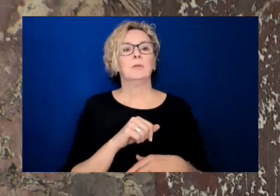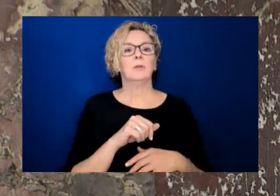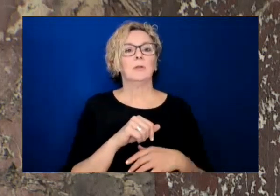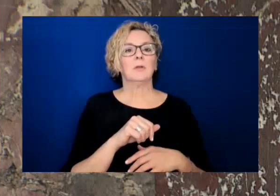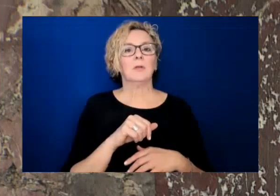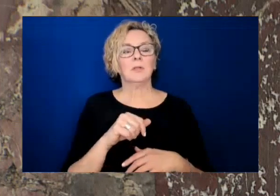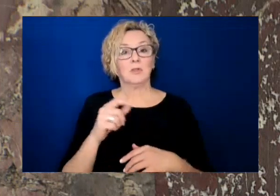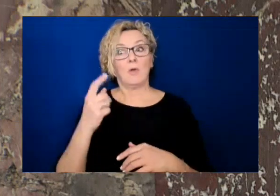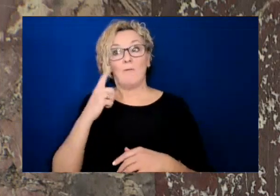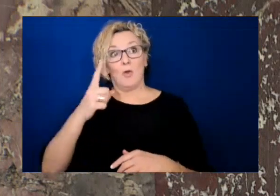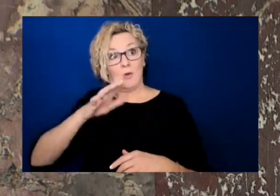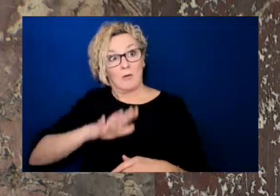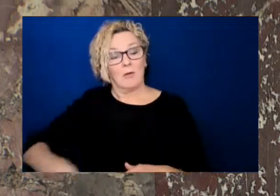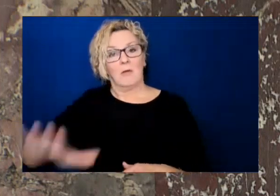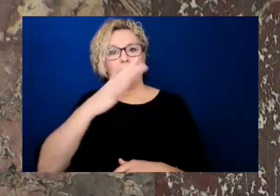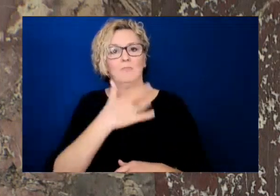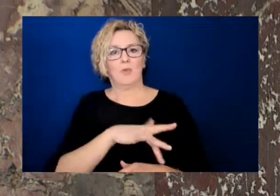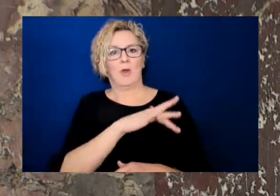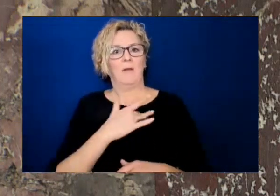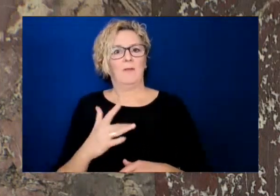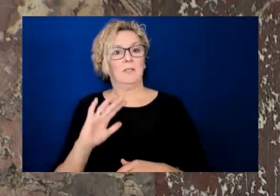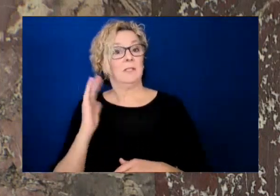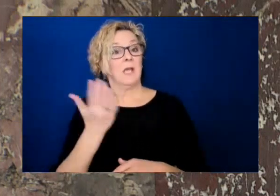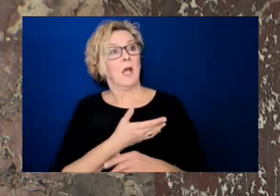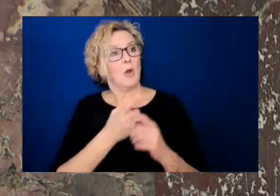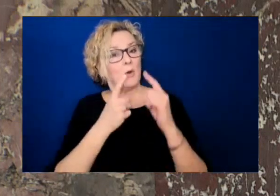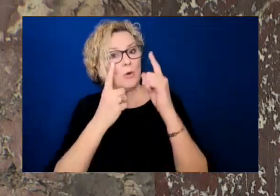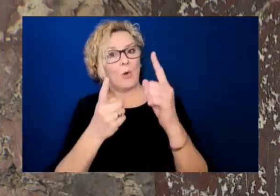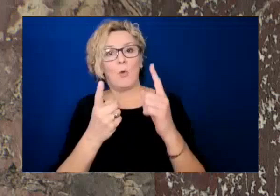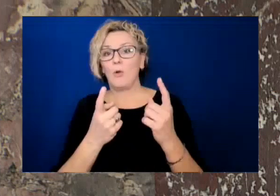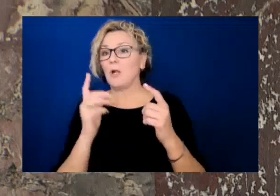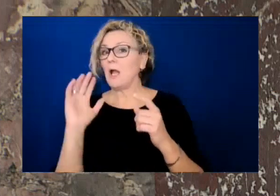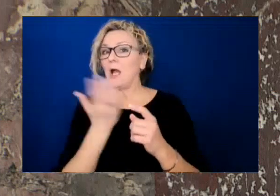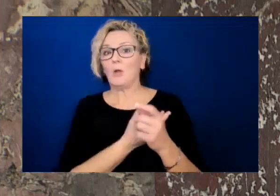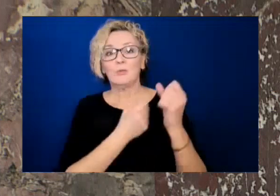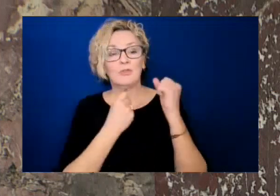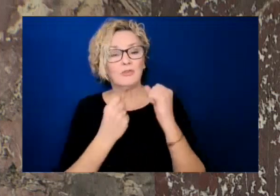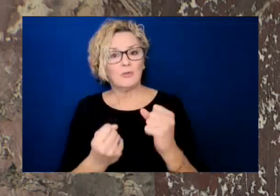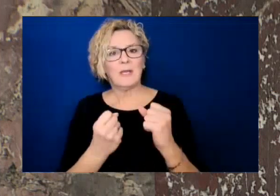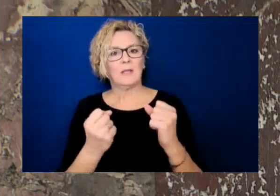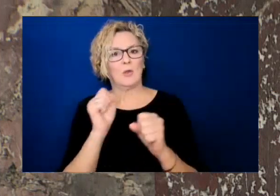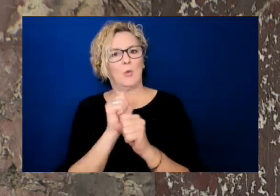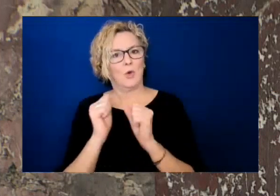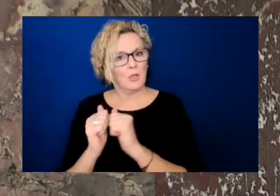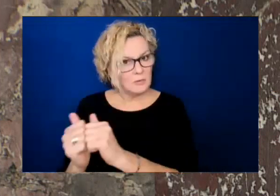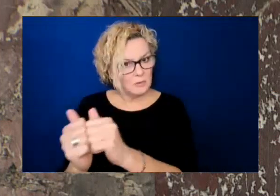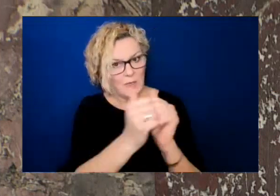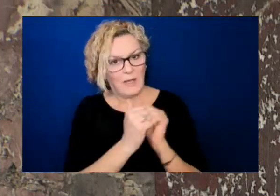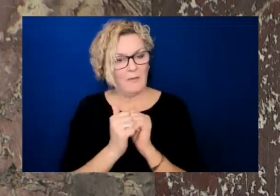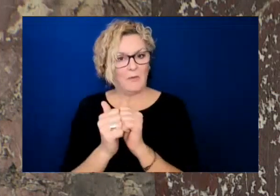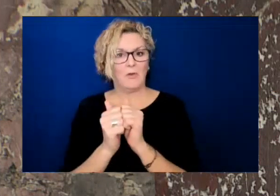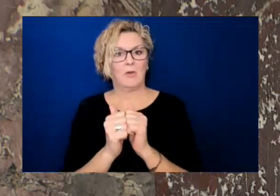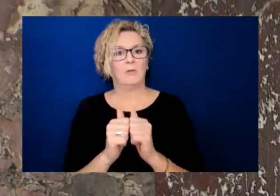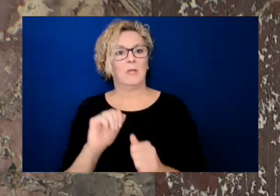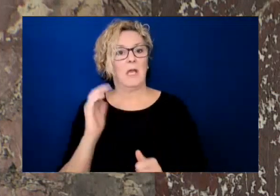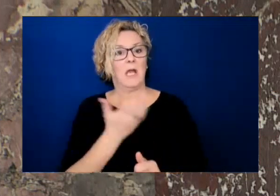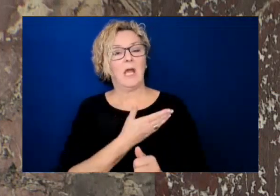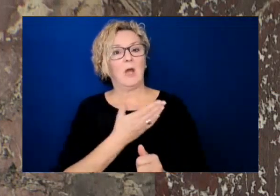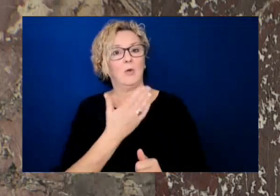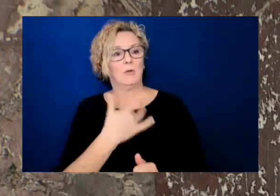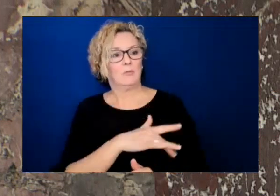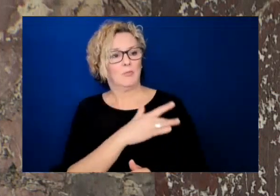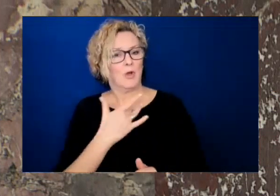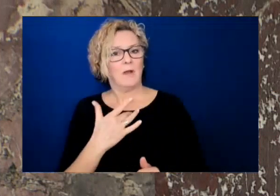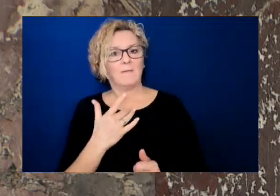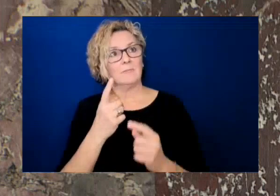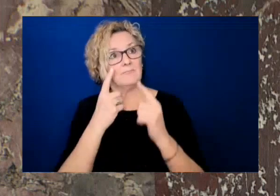working together. As a province, our strength is in being an anti-racist province that fights discrimination every day so that everybody is welcome here. That